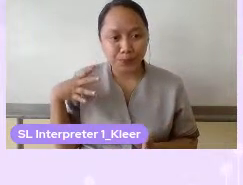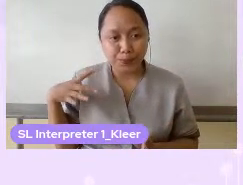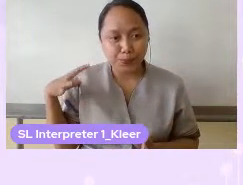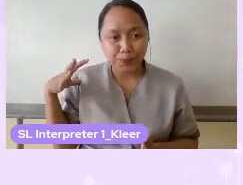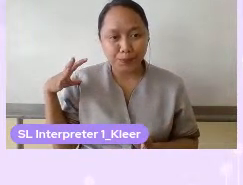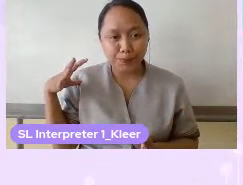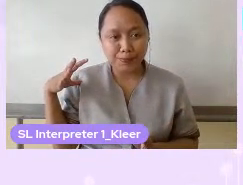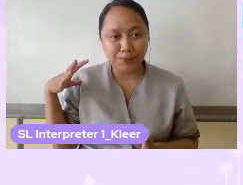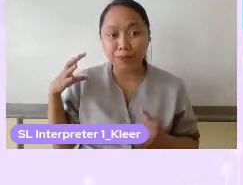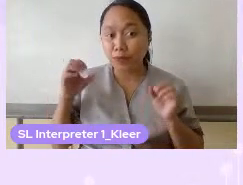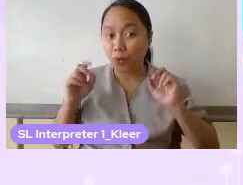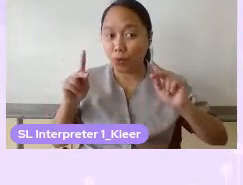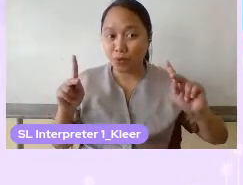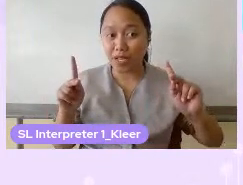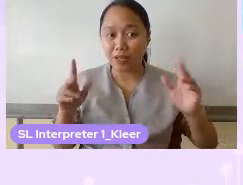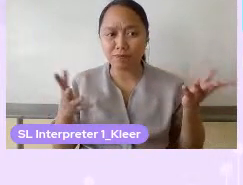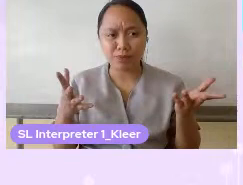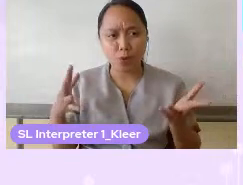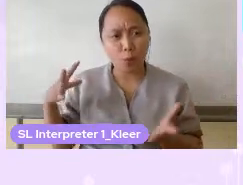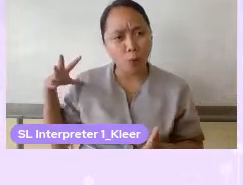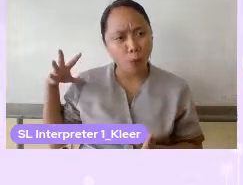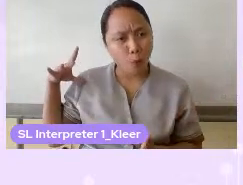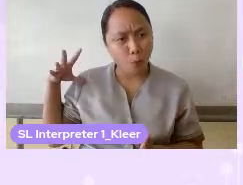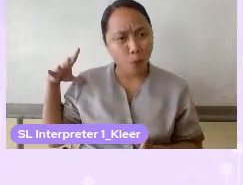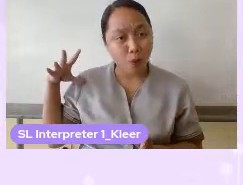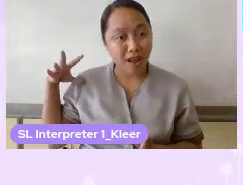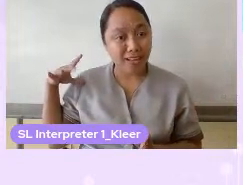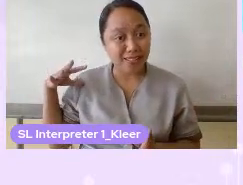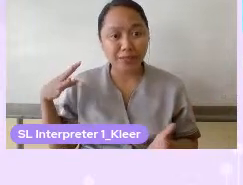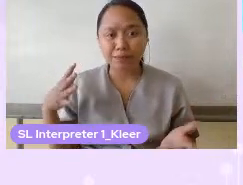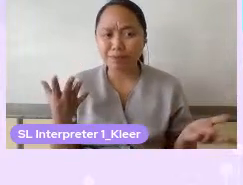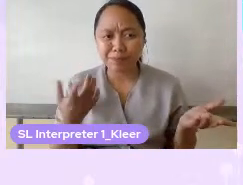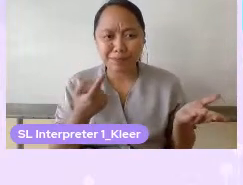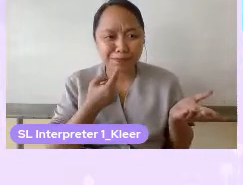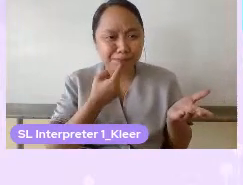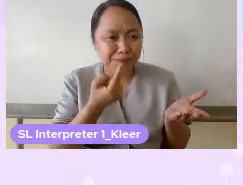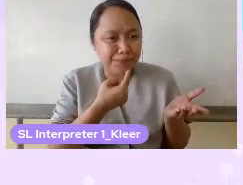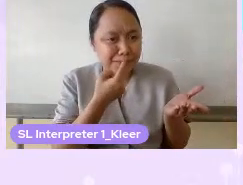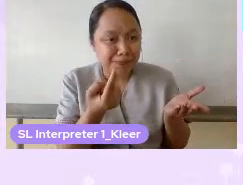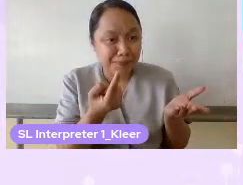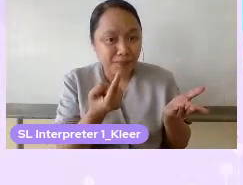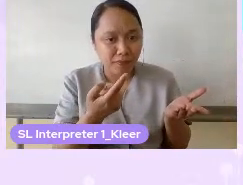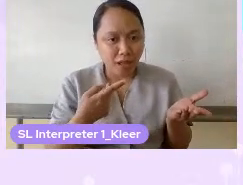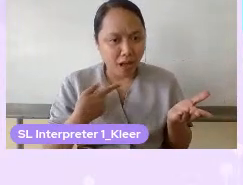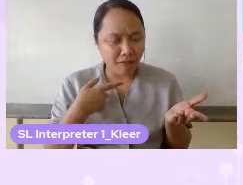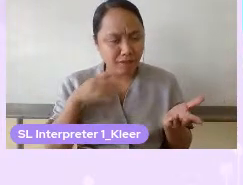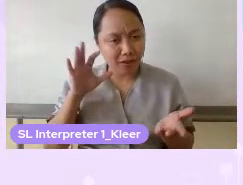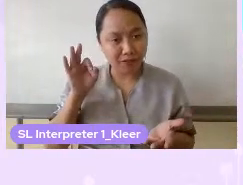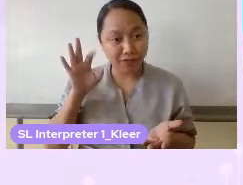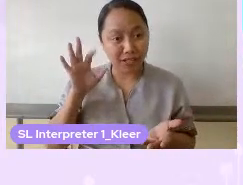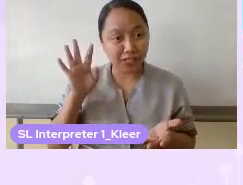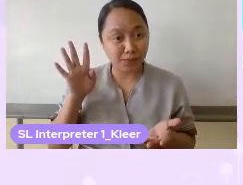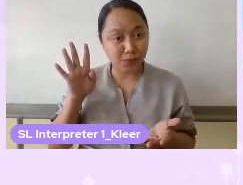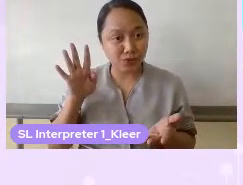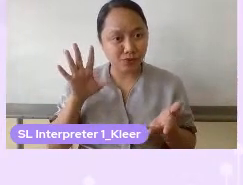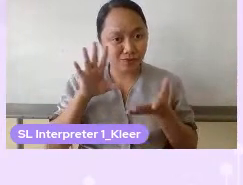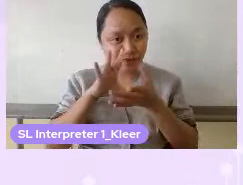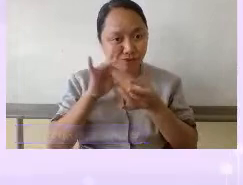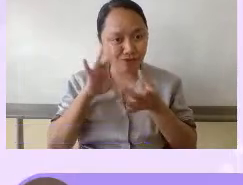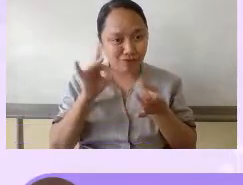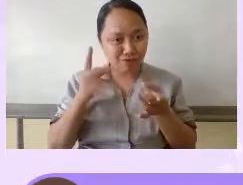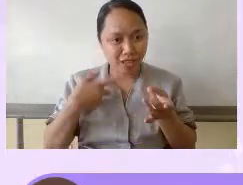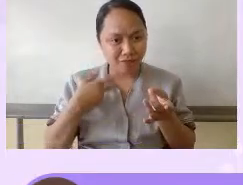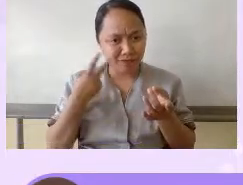Okay, so while we're waiting, batiin po muna natin ang ating viewers sa Facebook. Ano? Mayroon po tayong